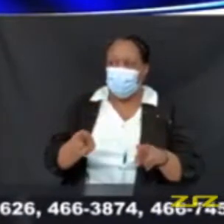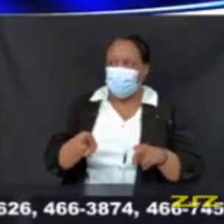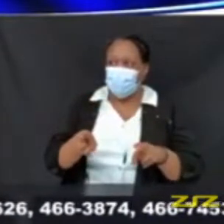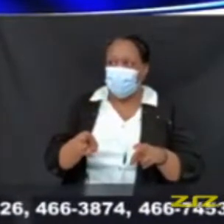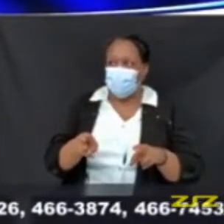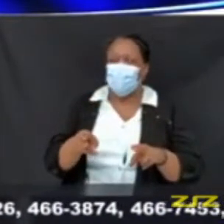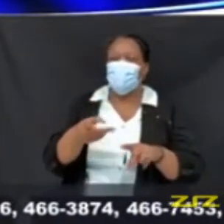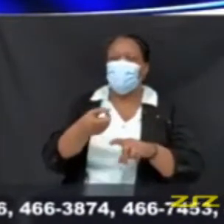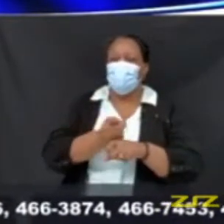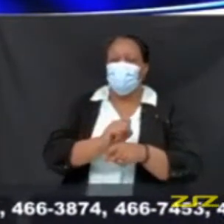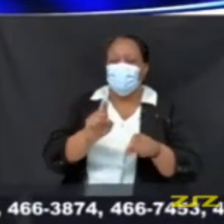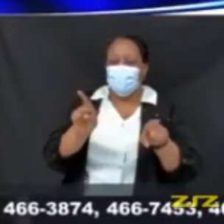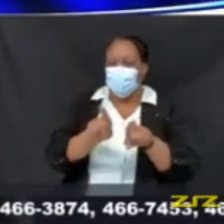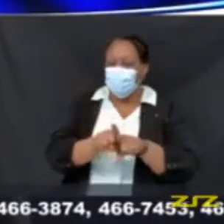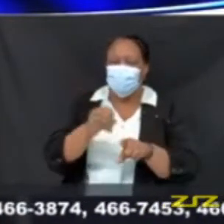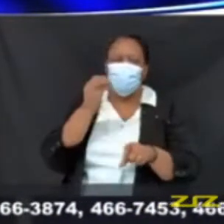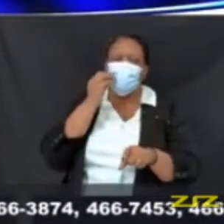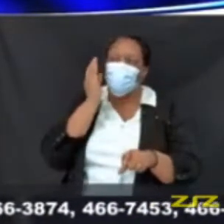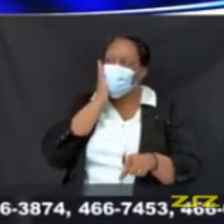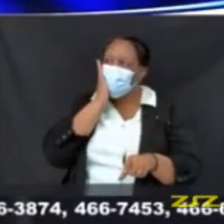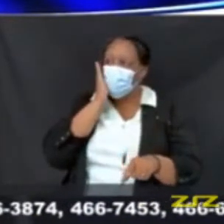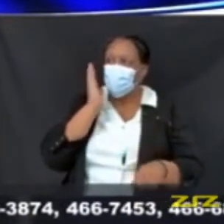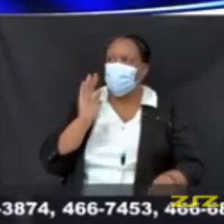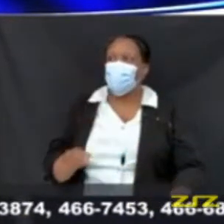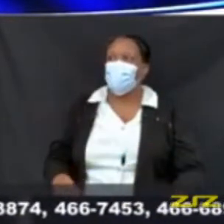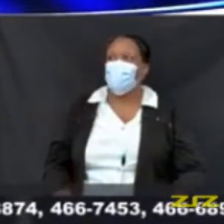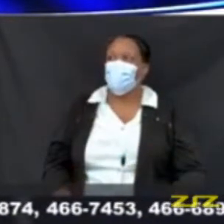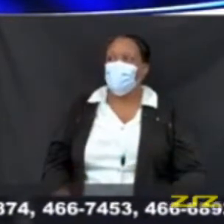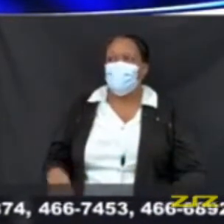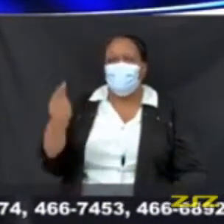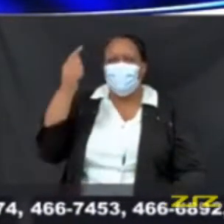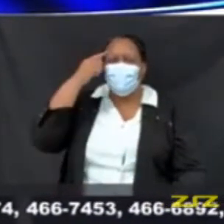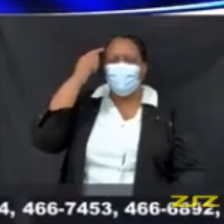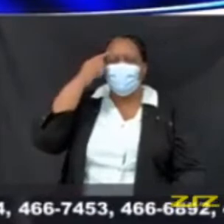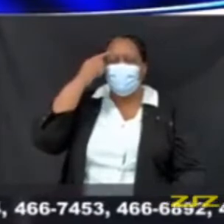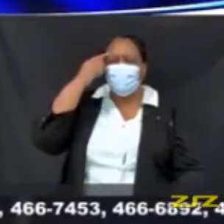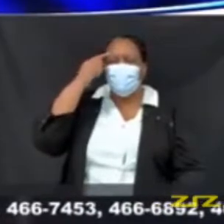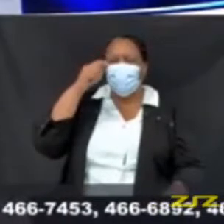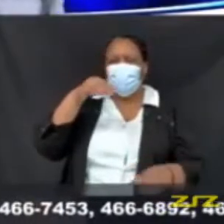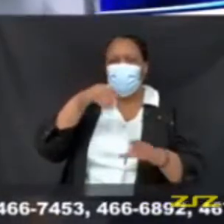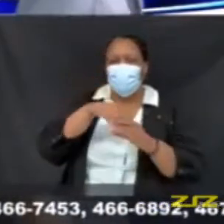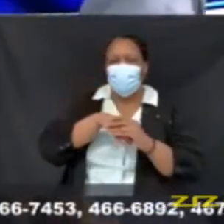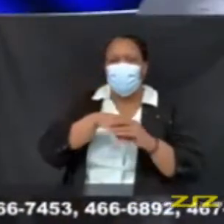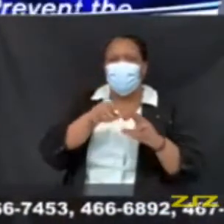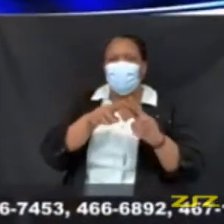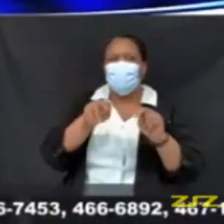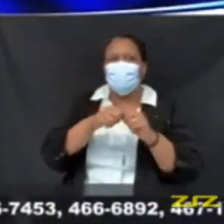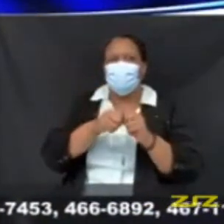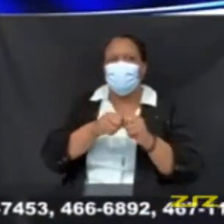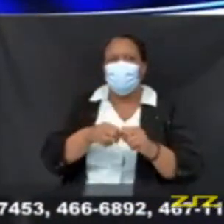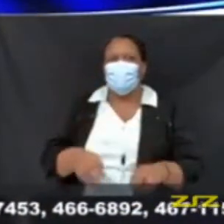this facility or high-end property has taken place. Thanks.